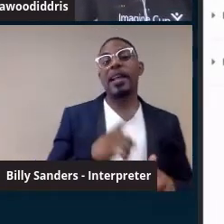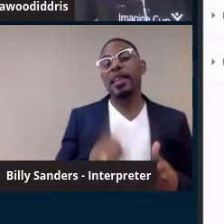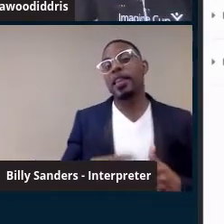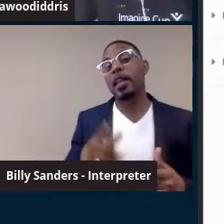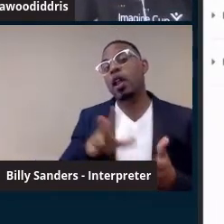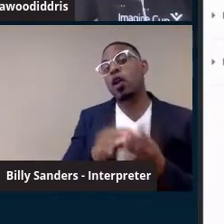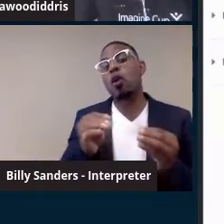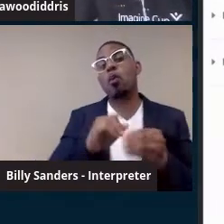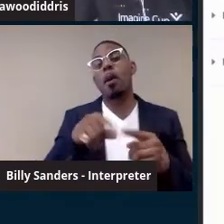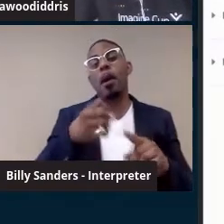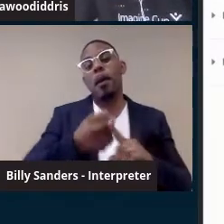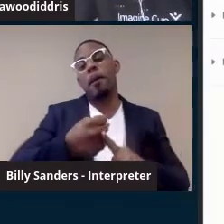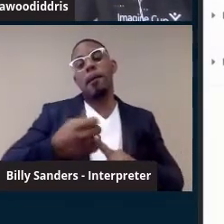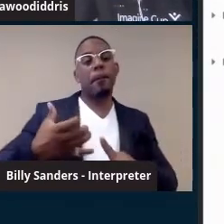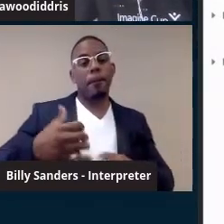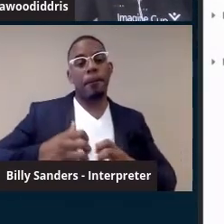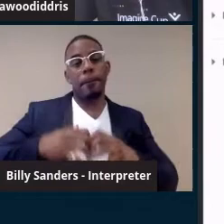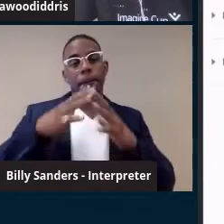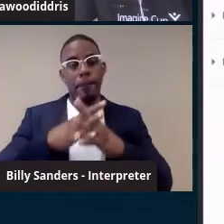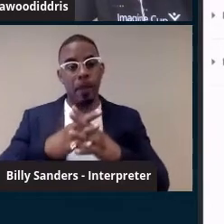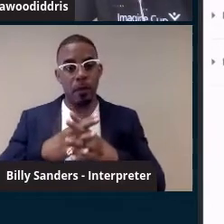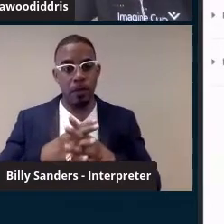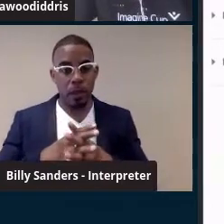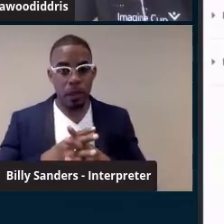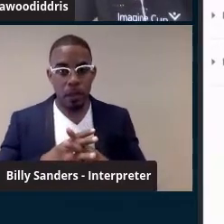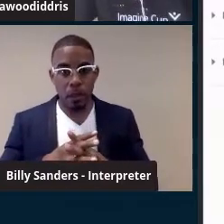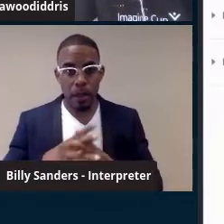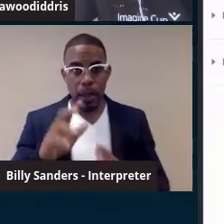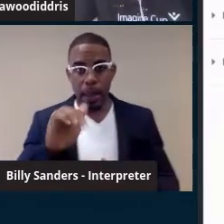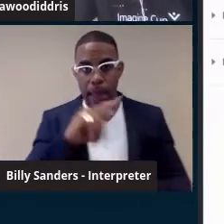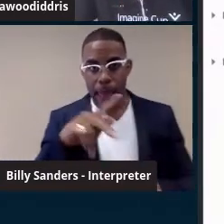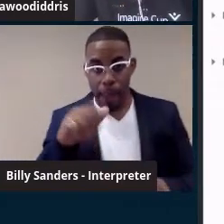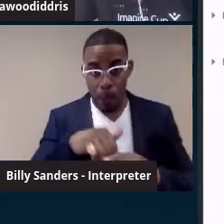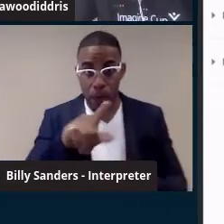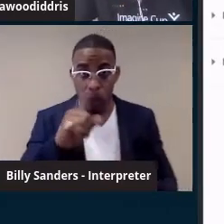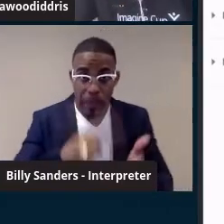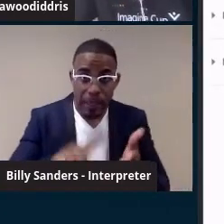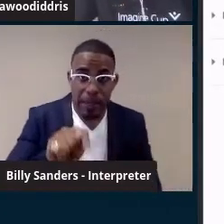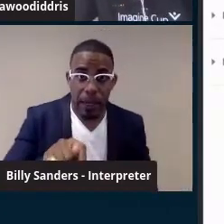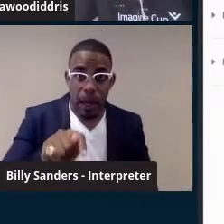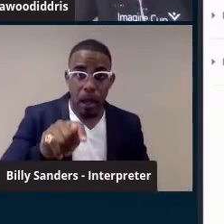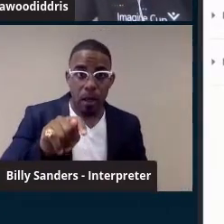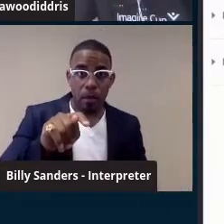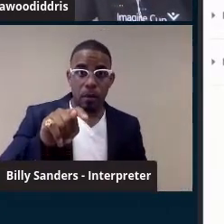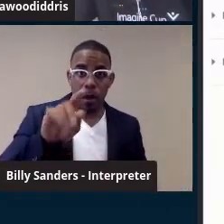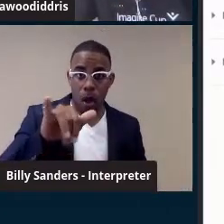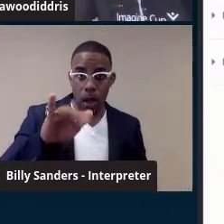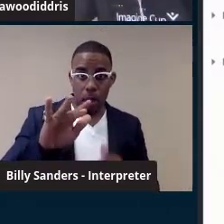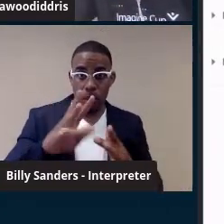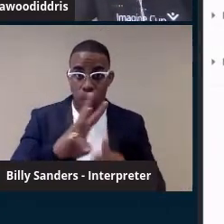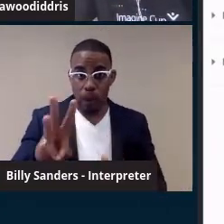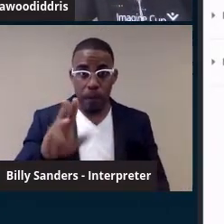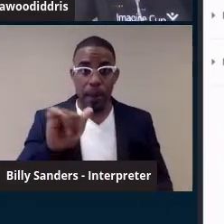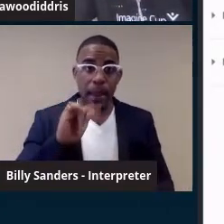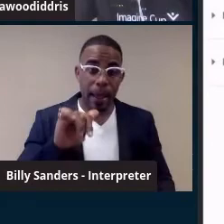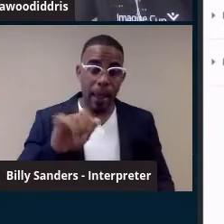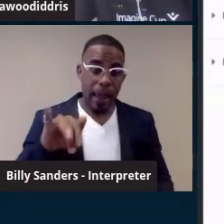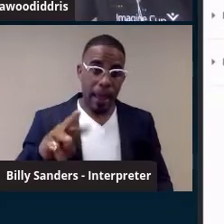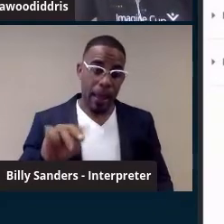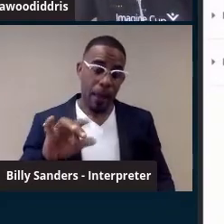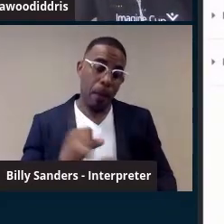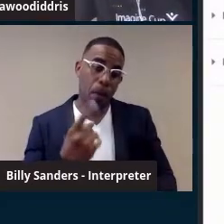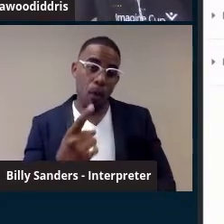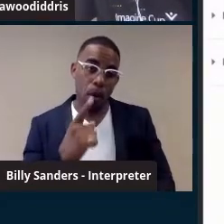about, building good Node apps, you can actually check on katifran.com. And Maxim also has one